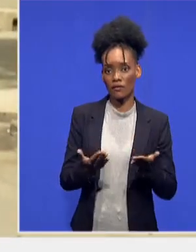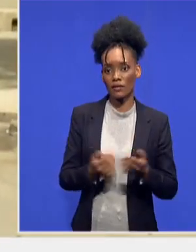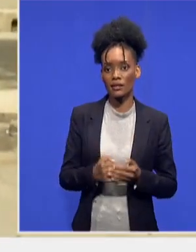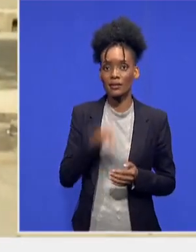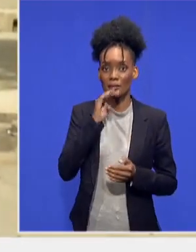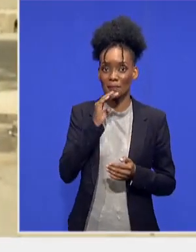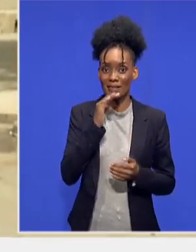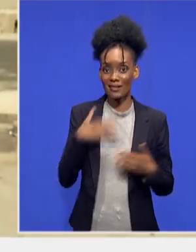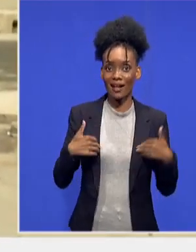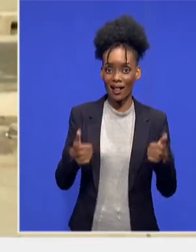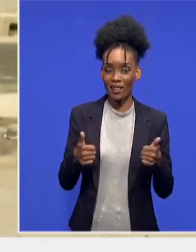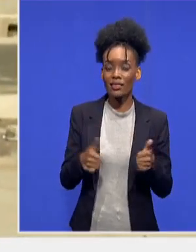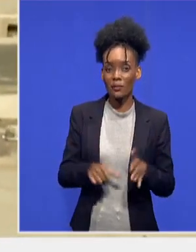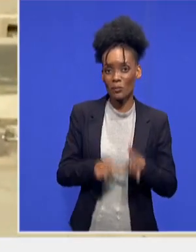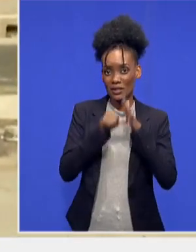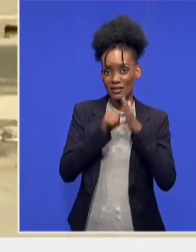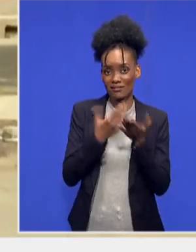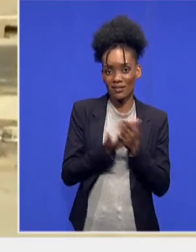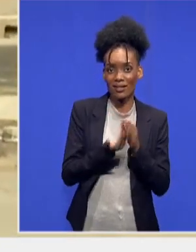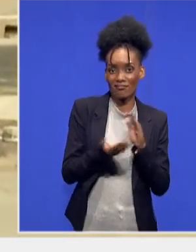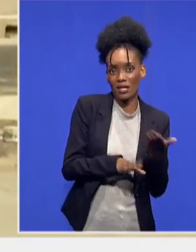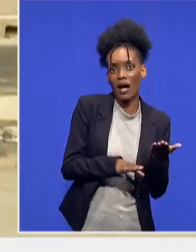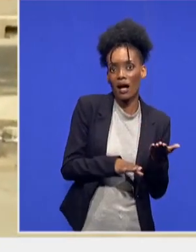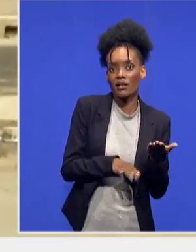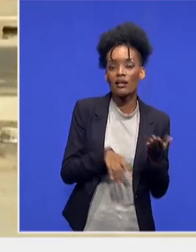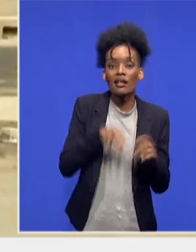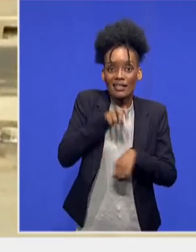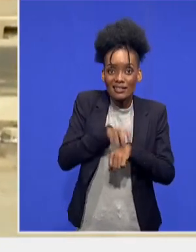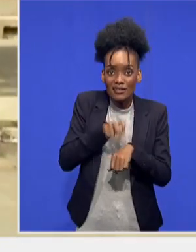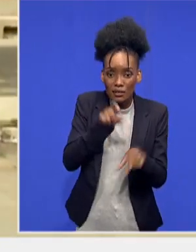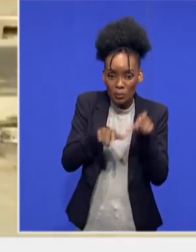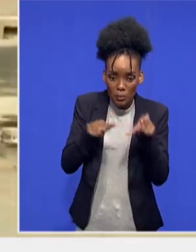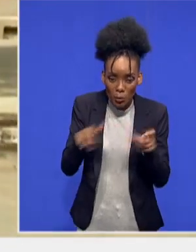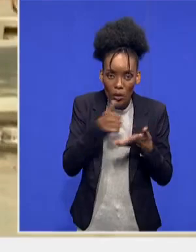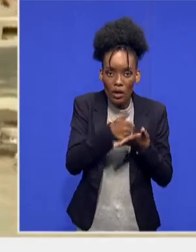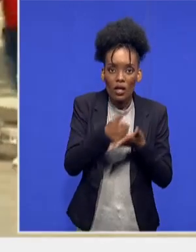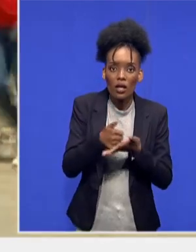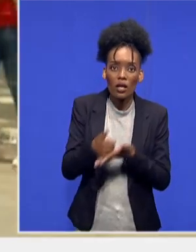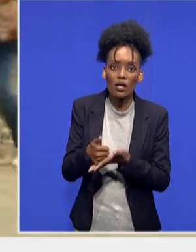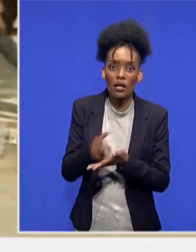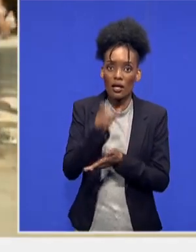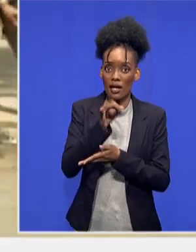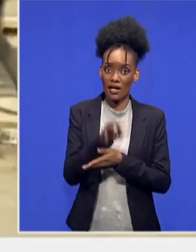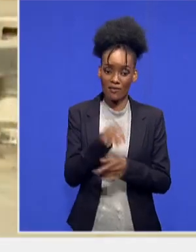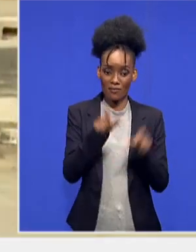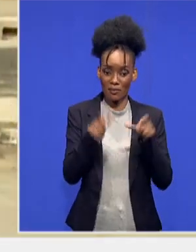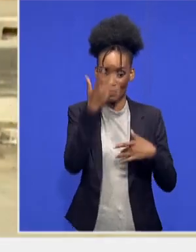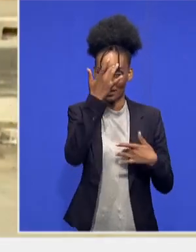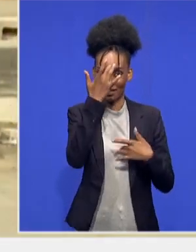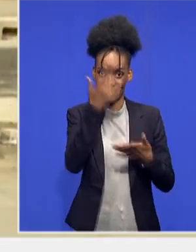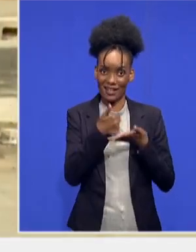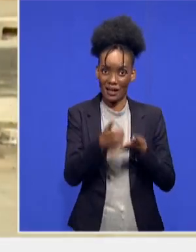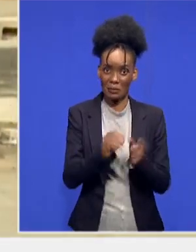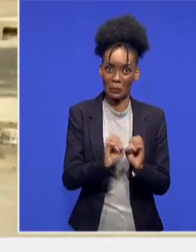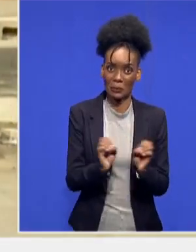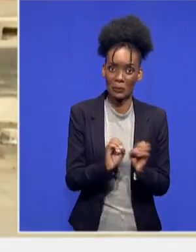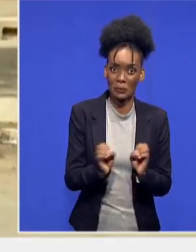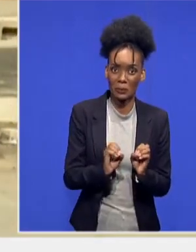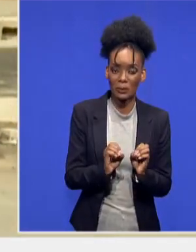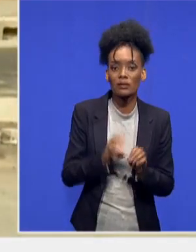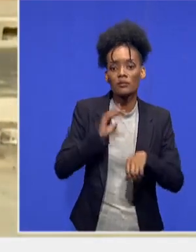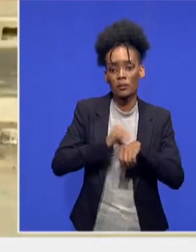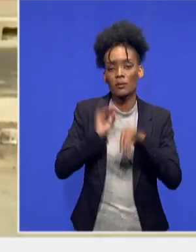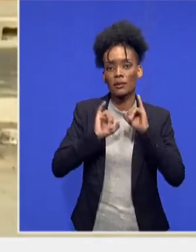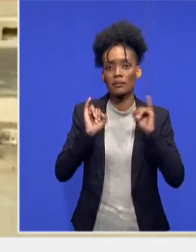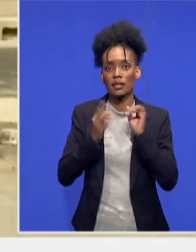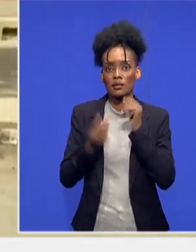and death. You need attentive care of patients, and if that attentive care of patients is not given, then you've got serious